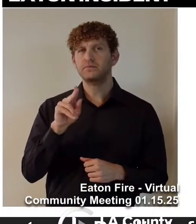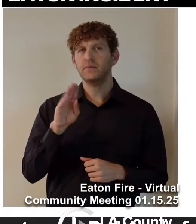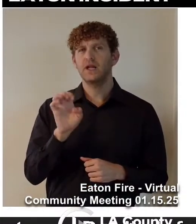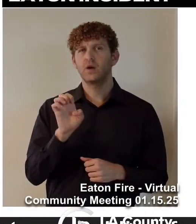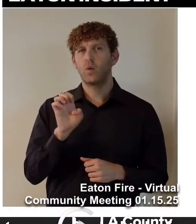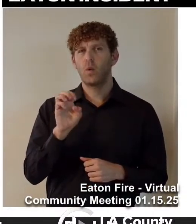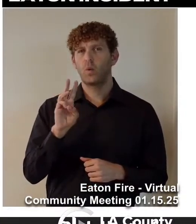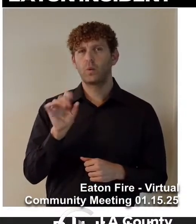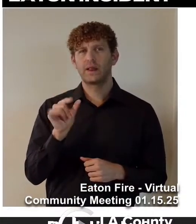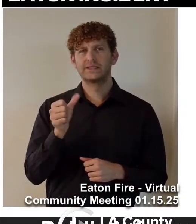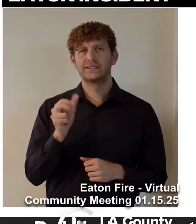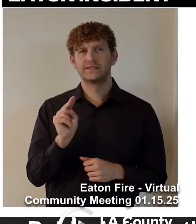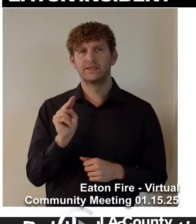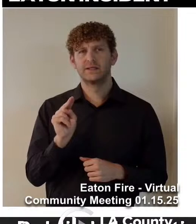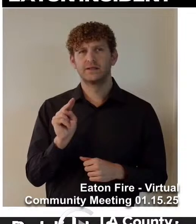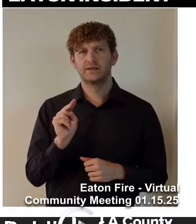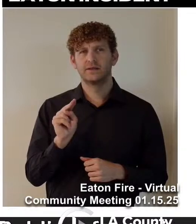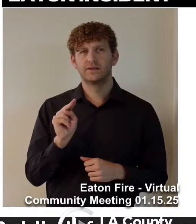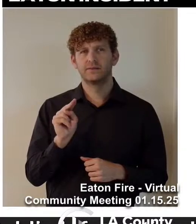week.